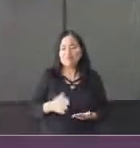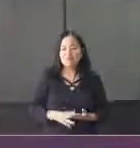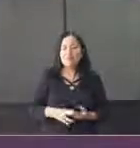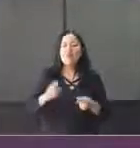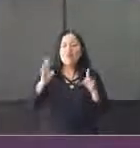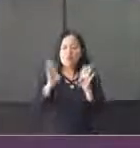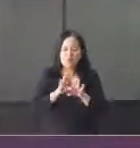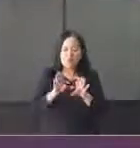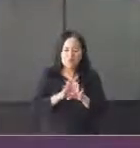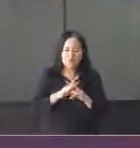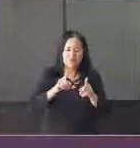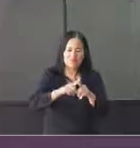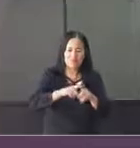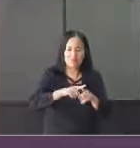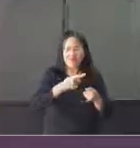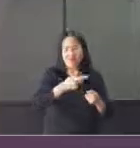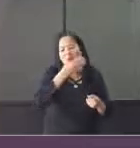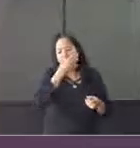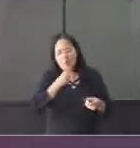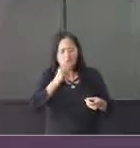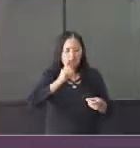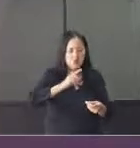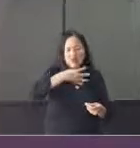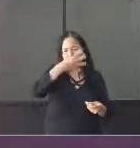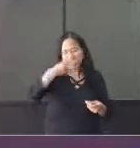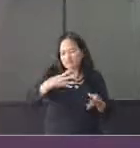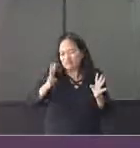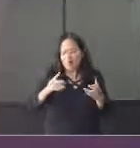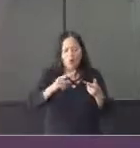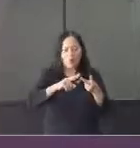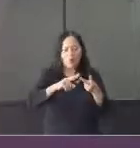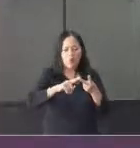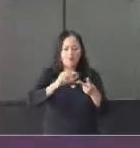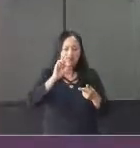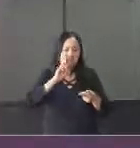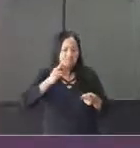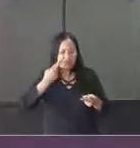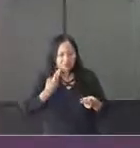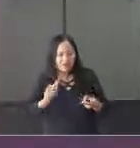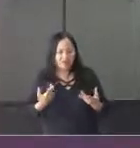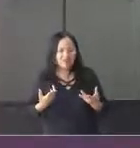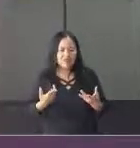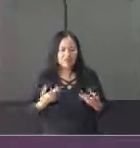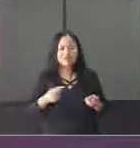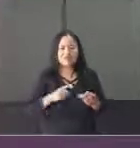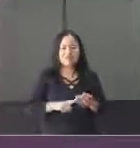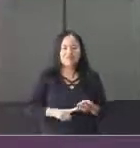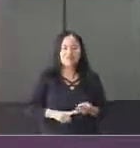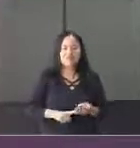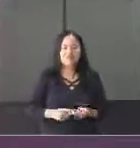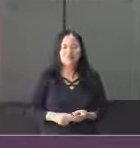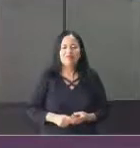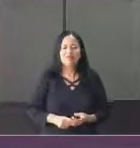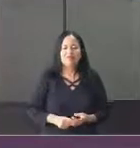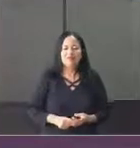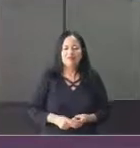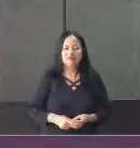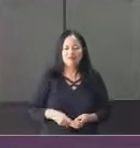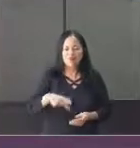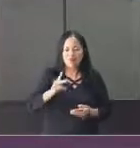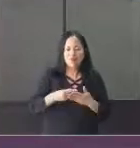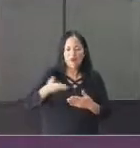is even made worse by race, age, or gender. But the